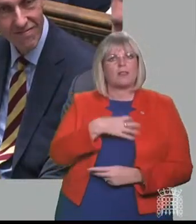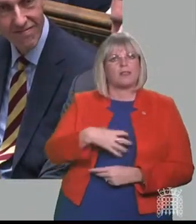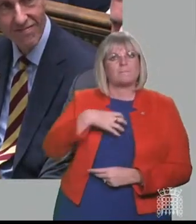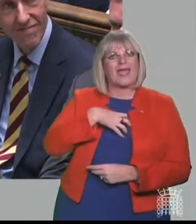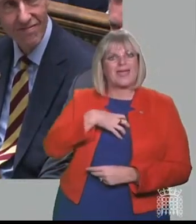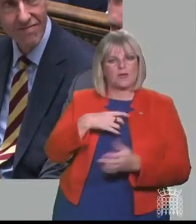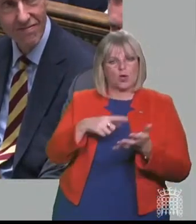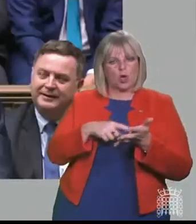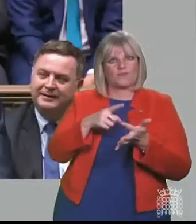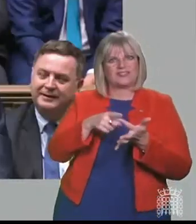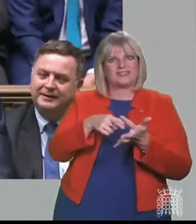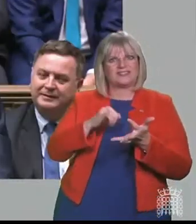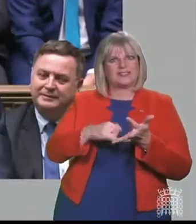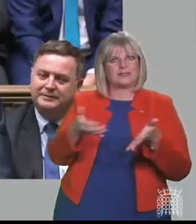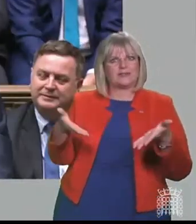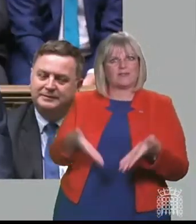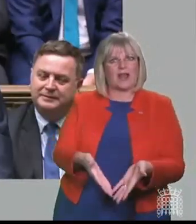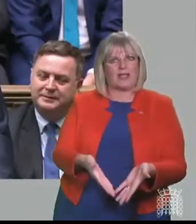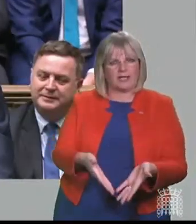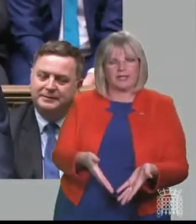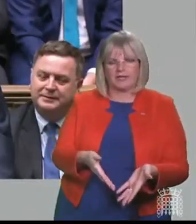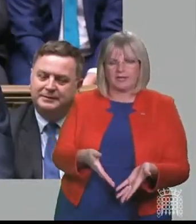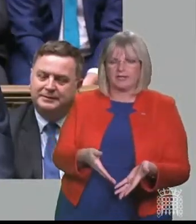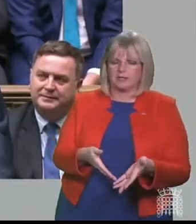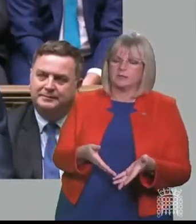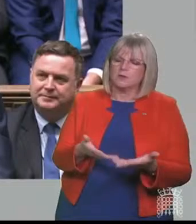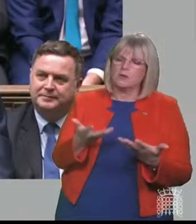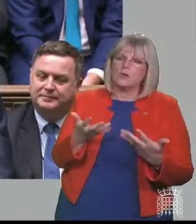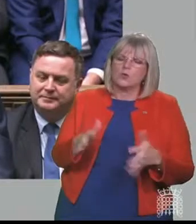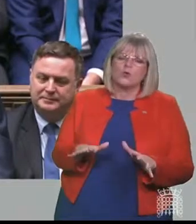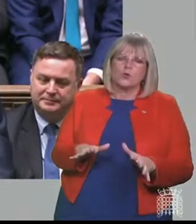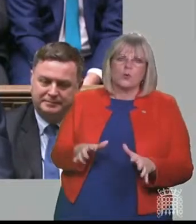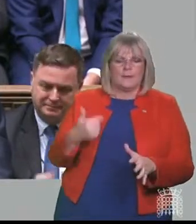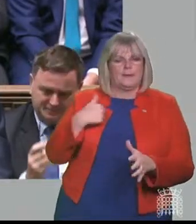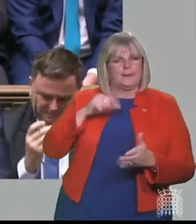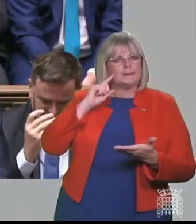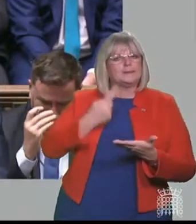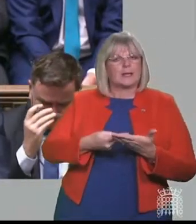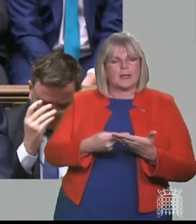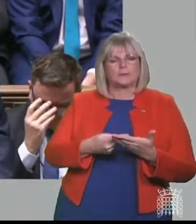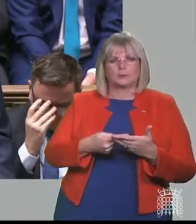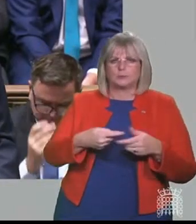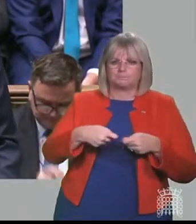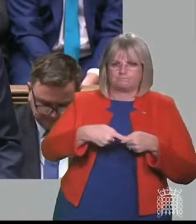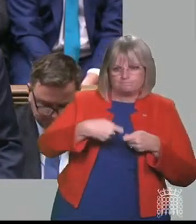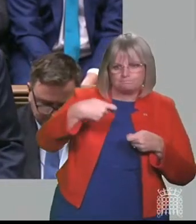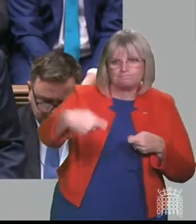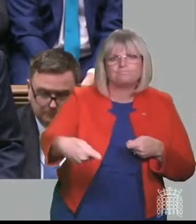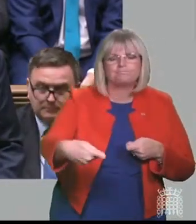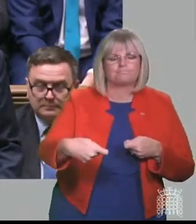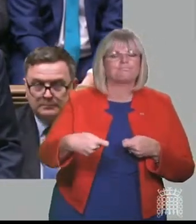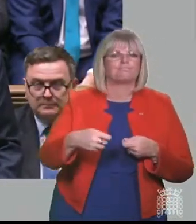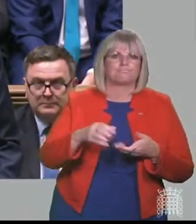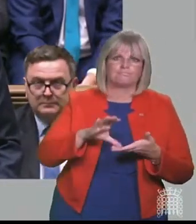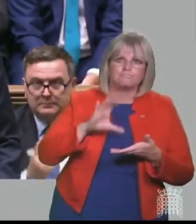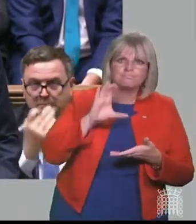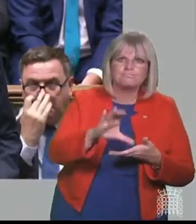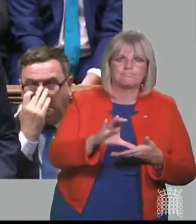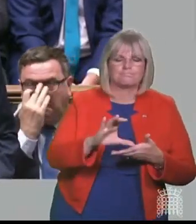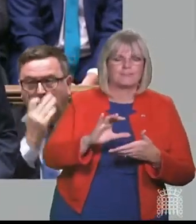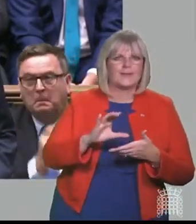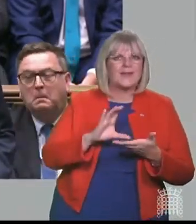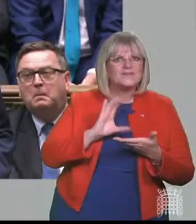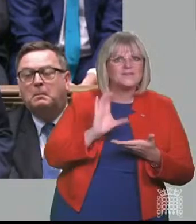Valley, I have today decided to extend the financial incentives for investment zones and the tax reliefs for free